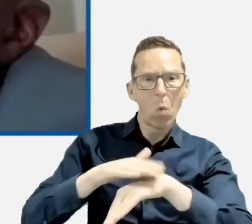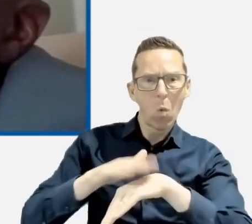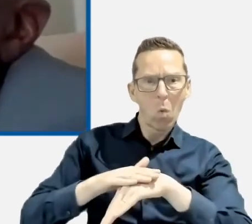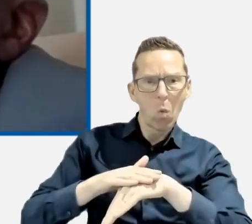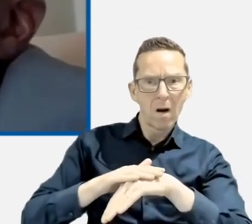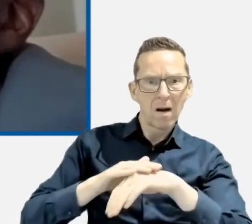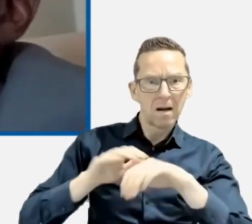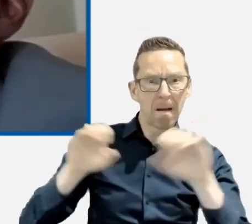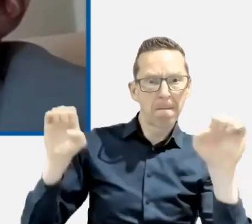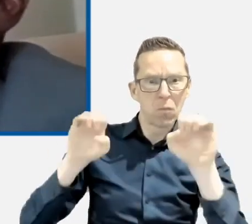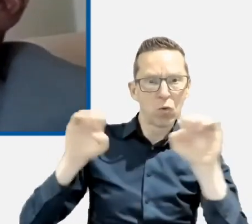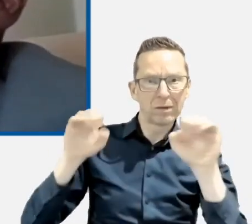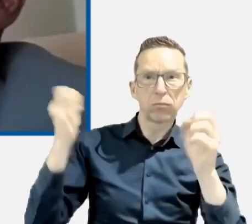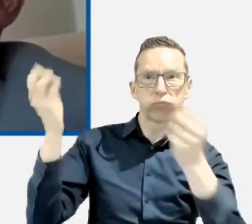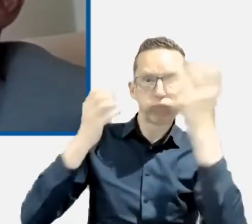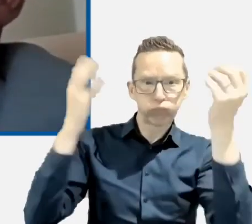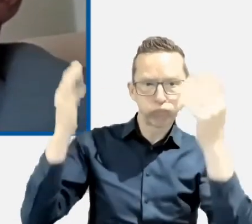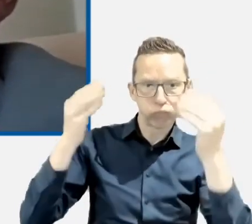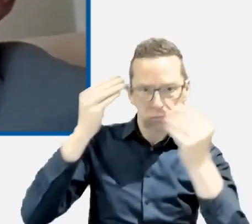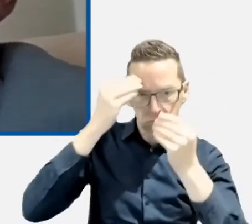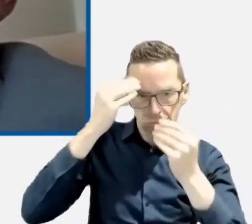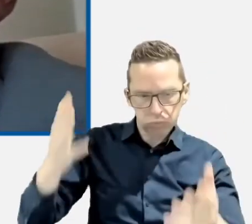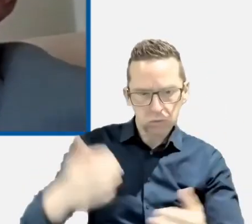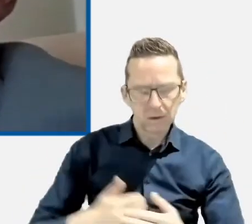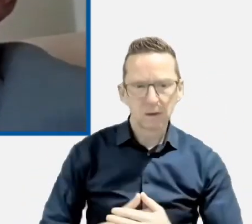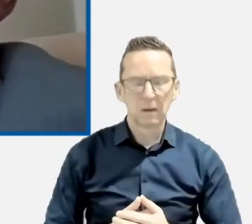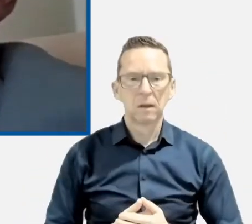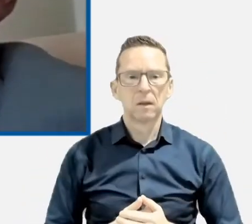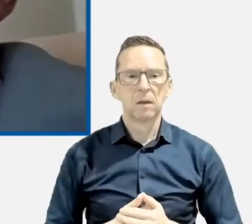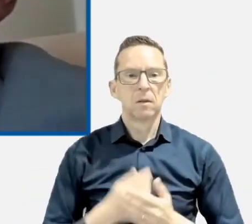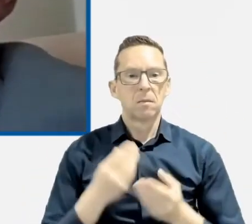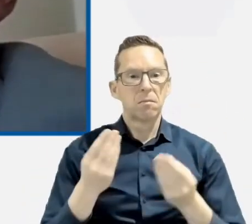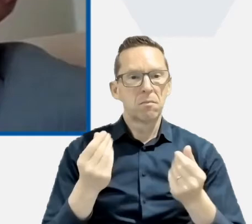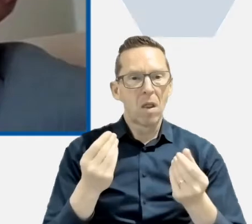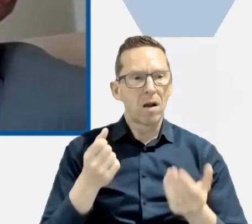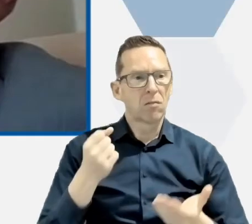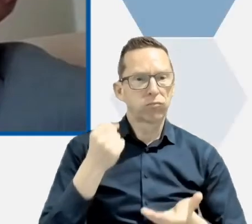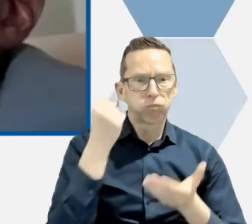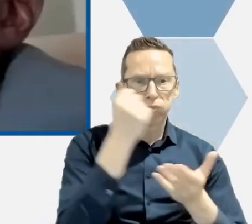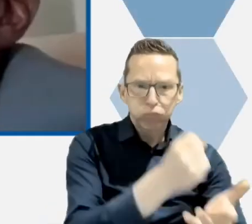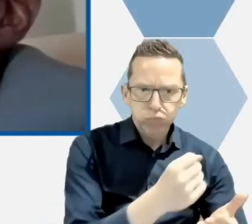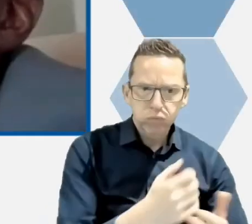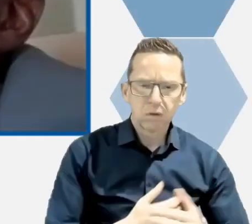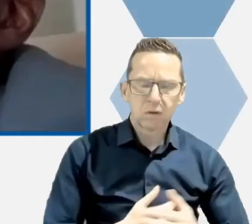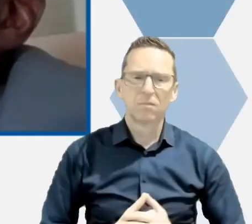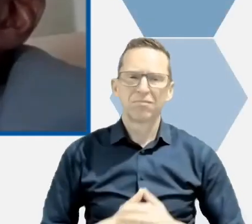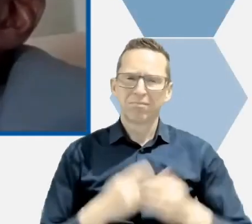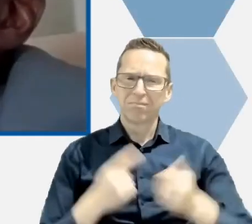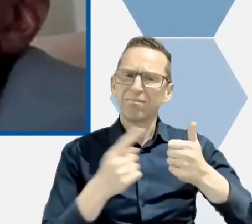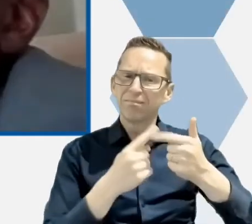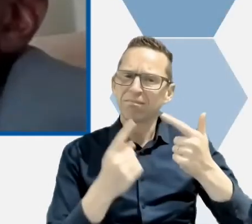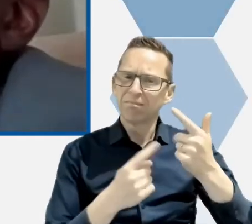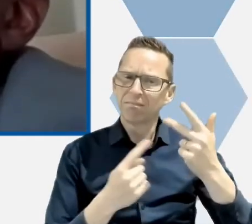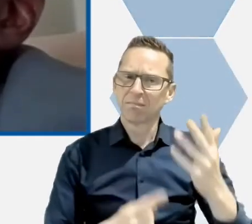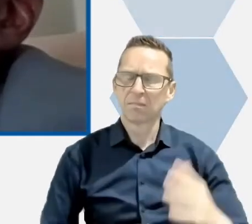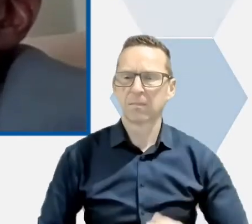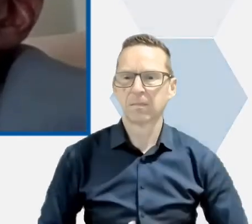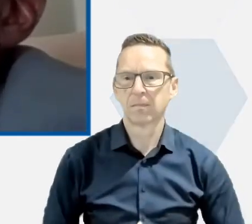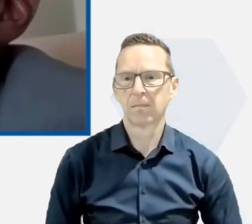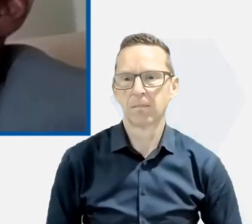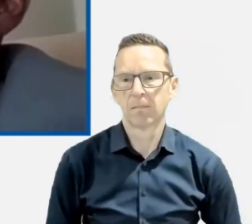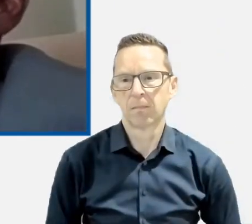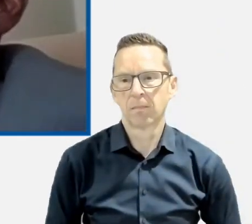as financing. Now, I'm assuming that national early warning unit, I'm assuming therefore that